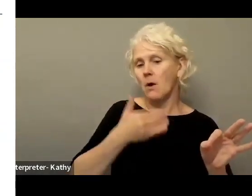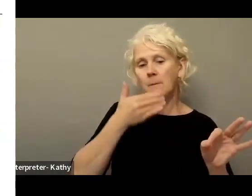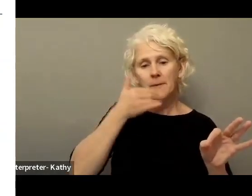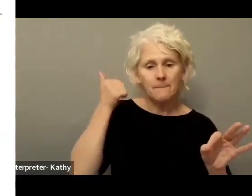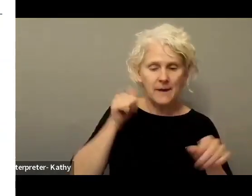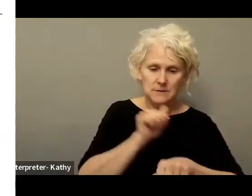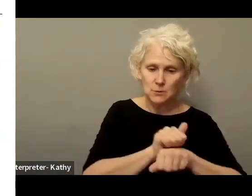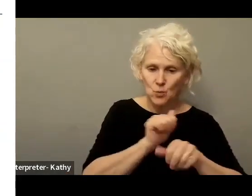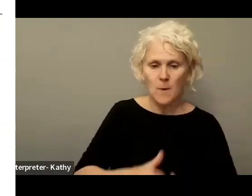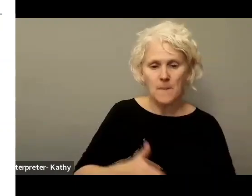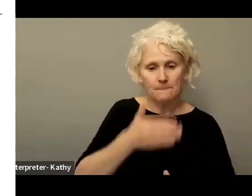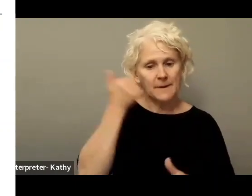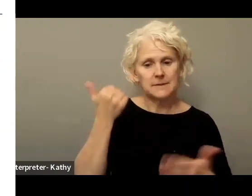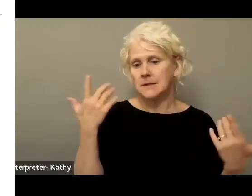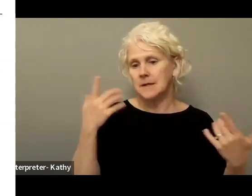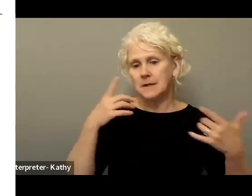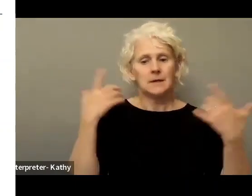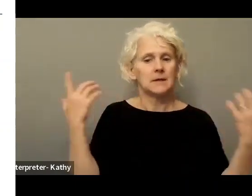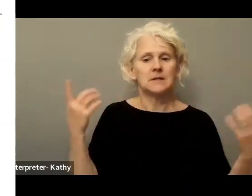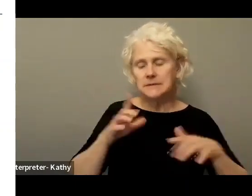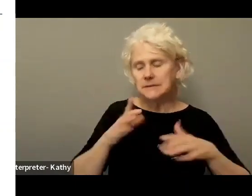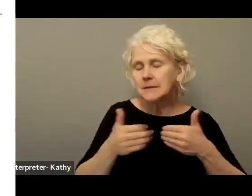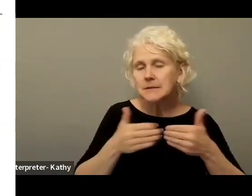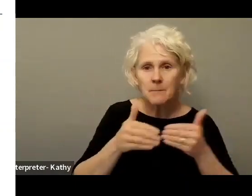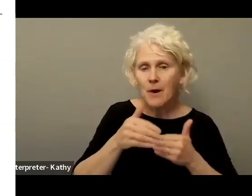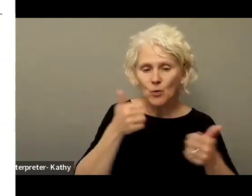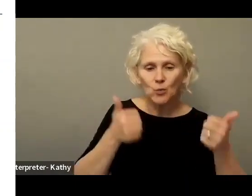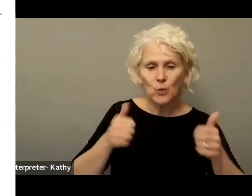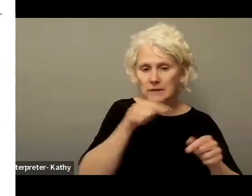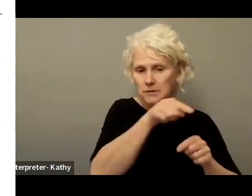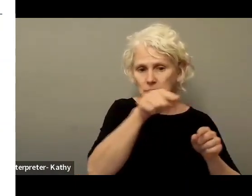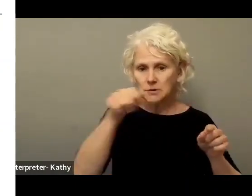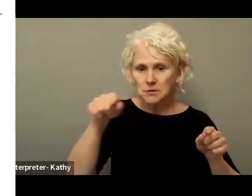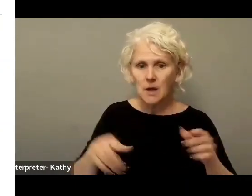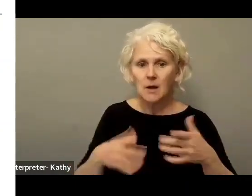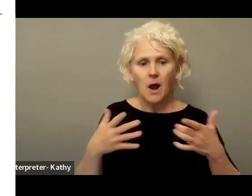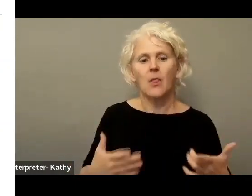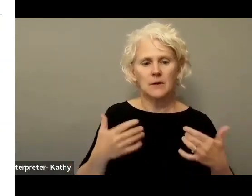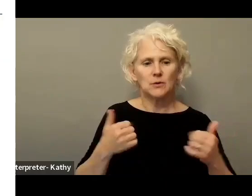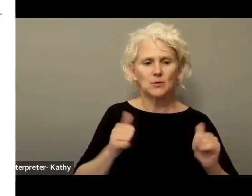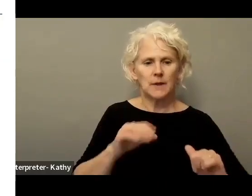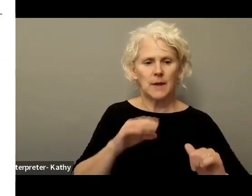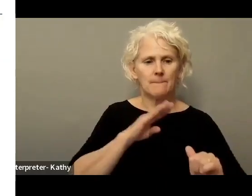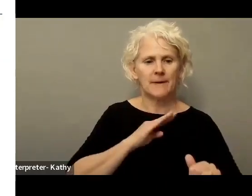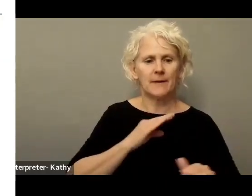we can and let the chips fall where they are, as long as we can meet the need.